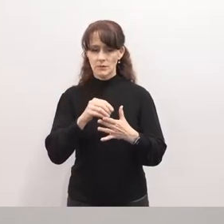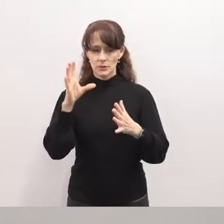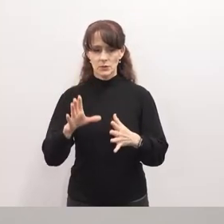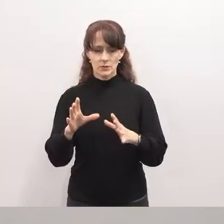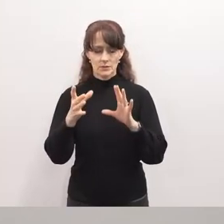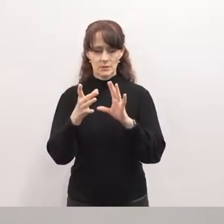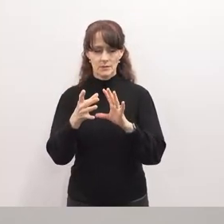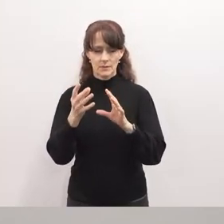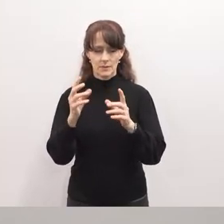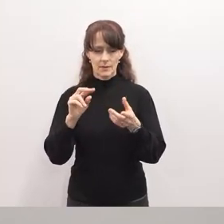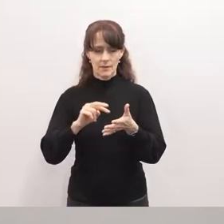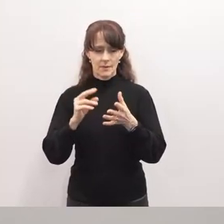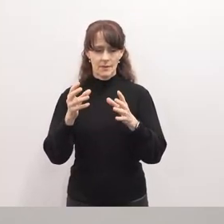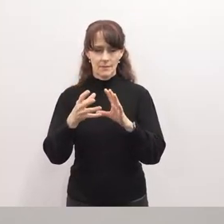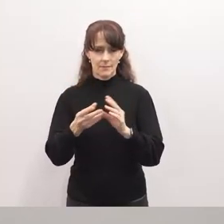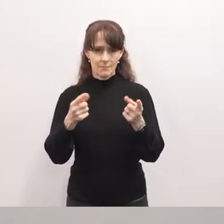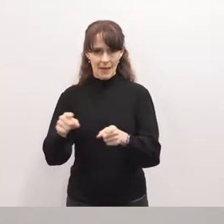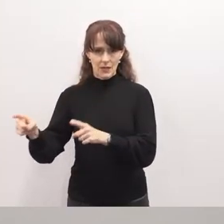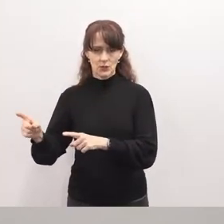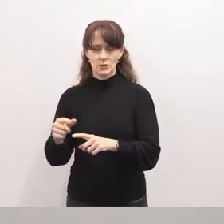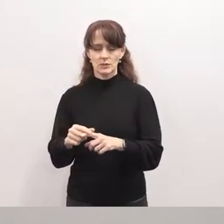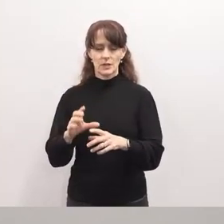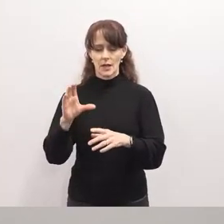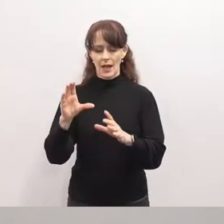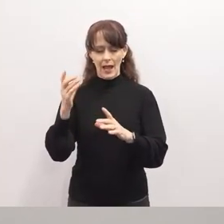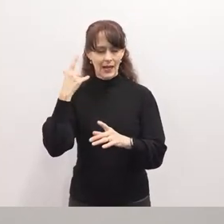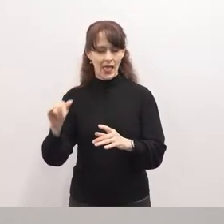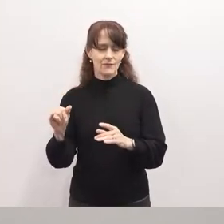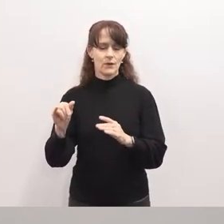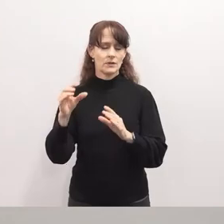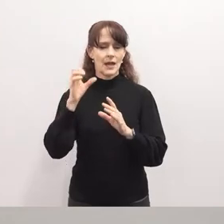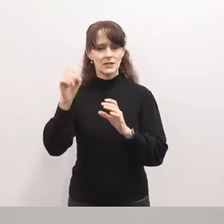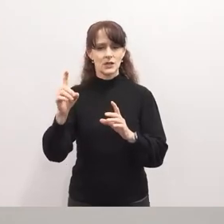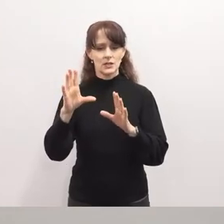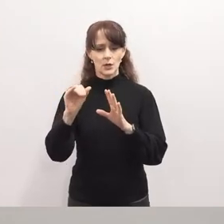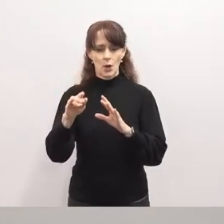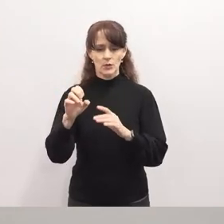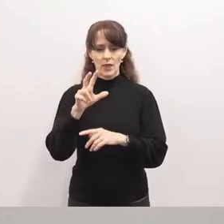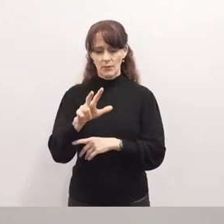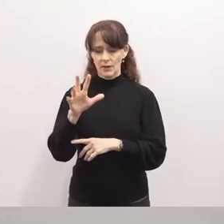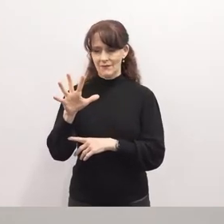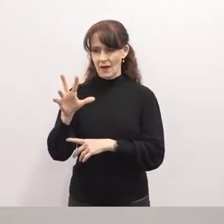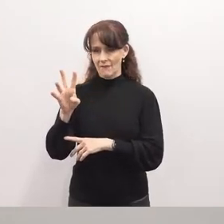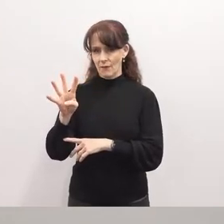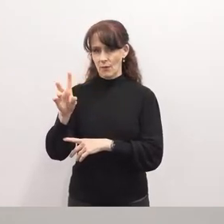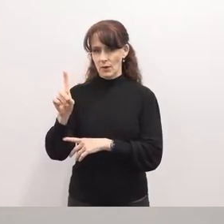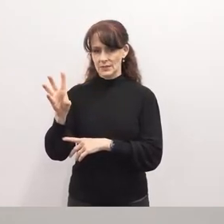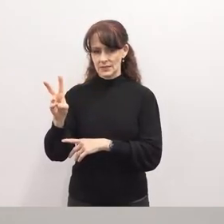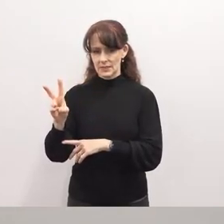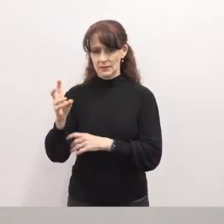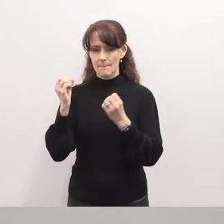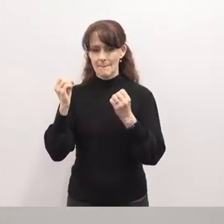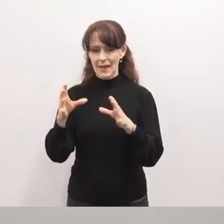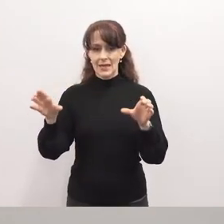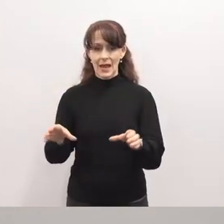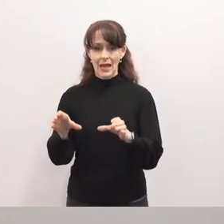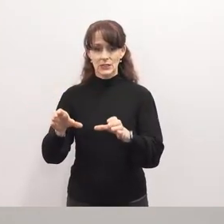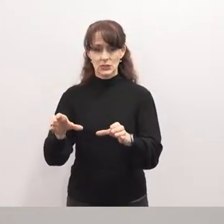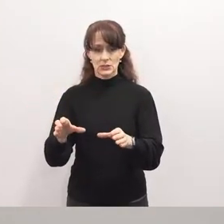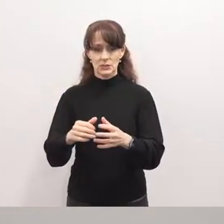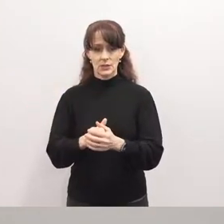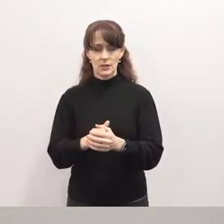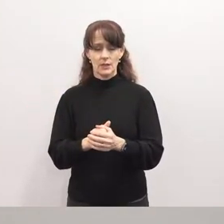matters, pursuant to California Education Code 35146, the board took a number of actions.